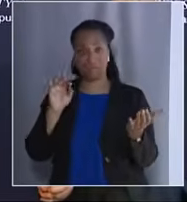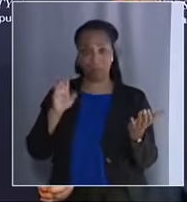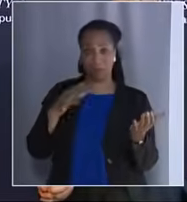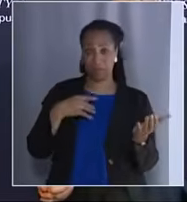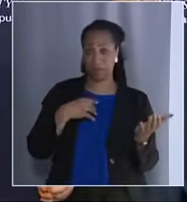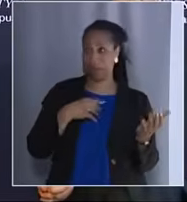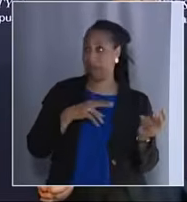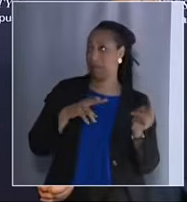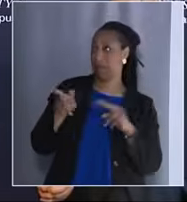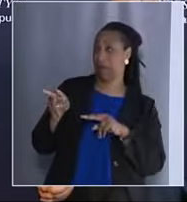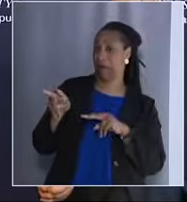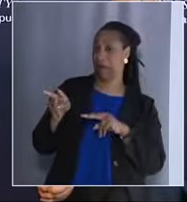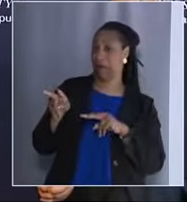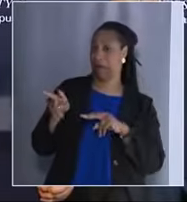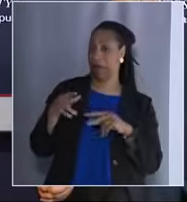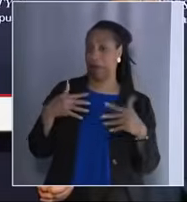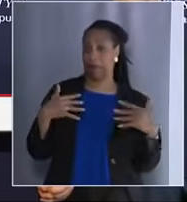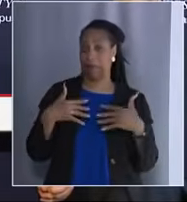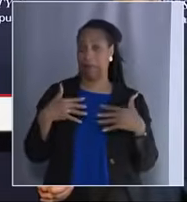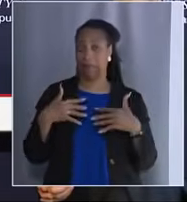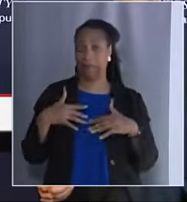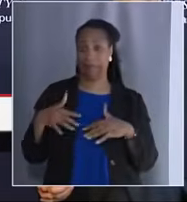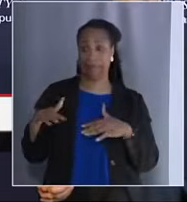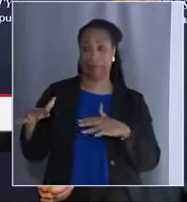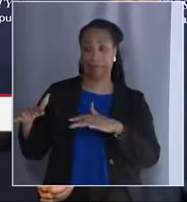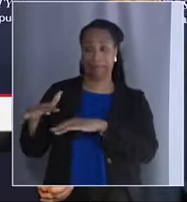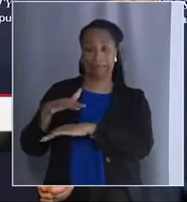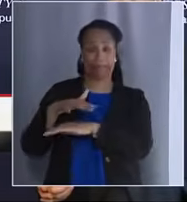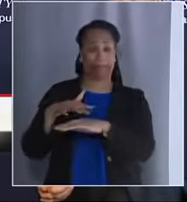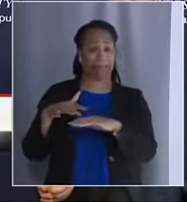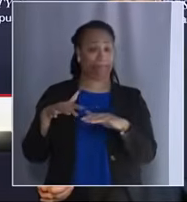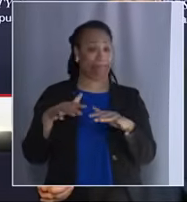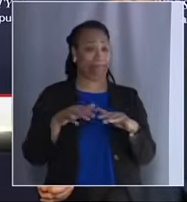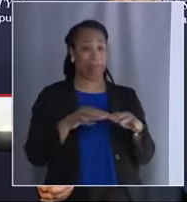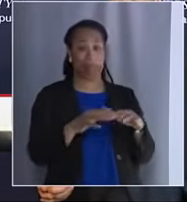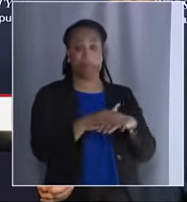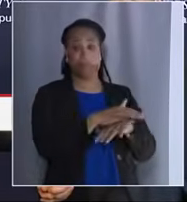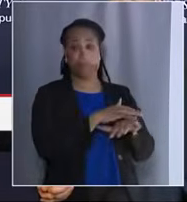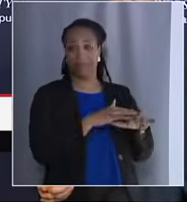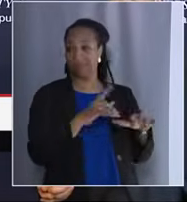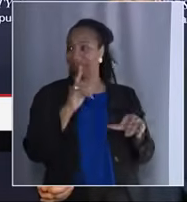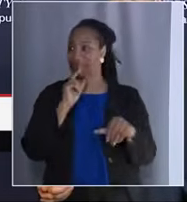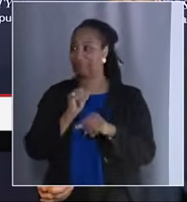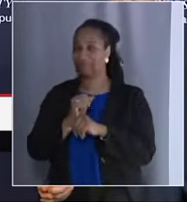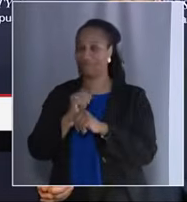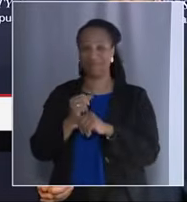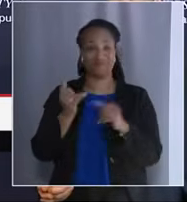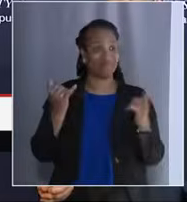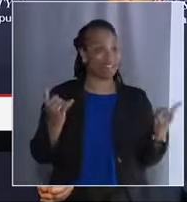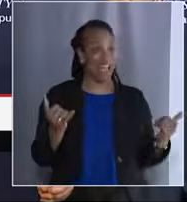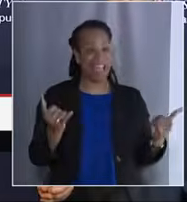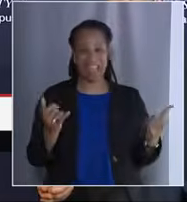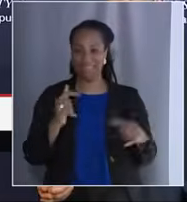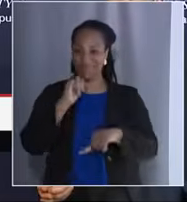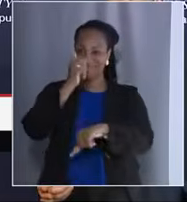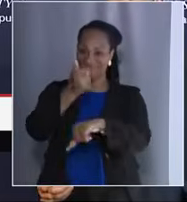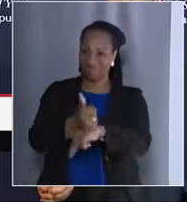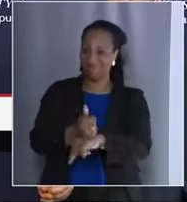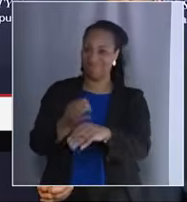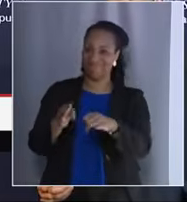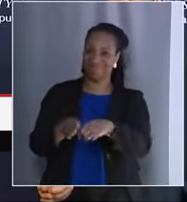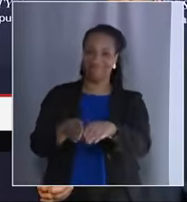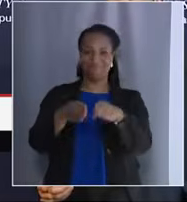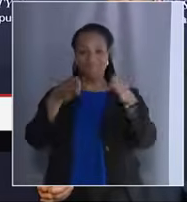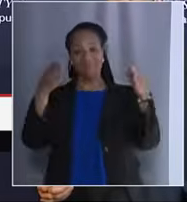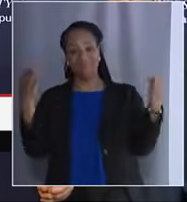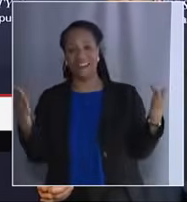the audience, and we thank you again, as Dave has. I thank you. I thank the